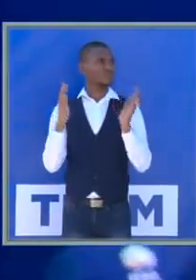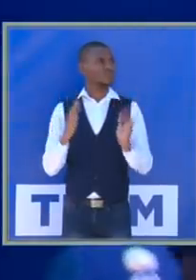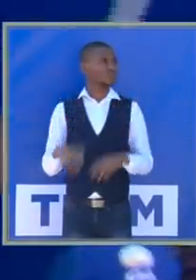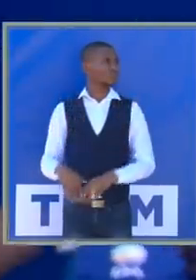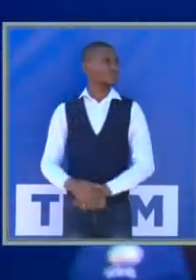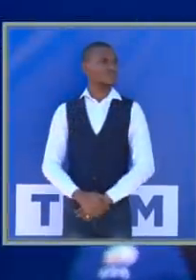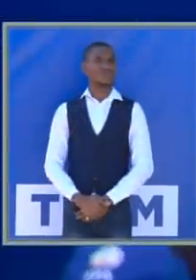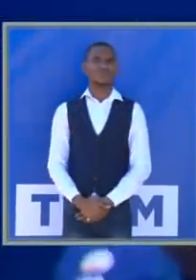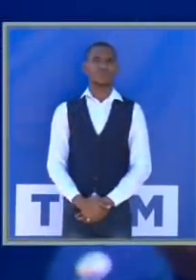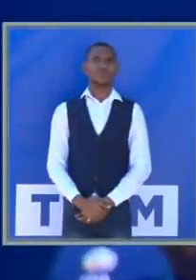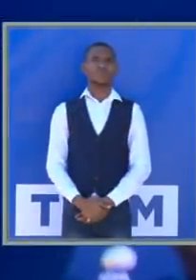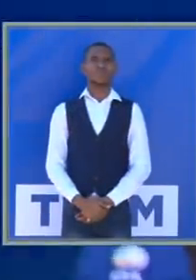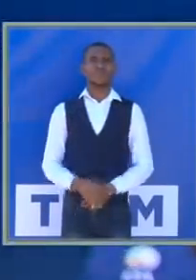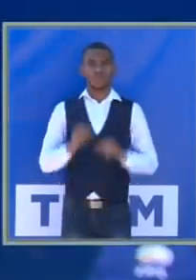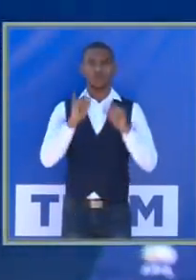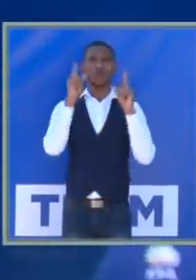Vuga baba.